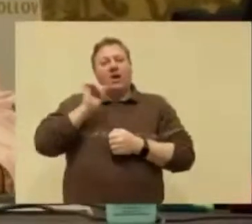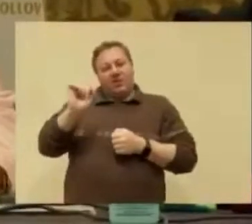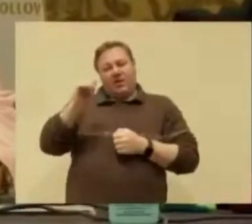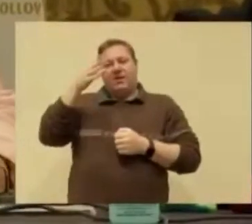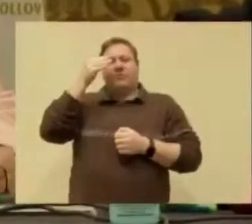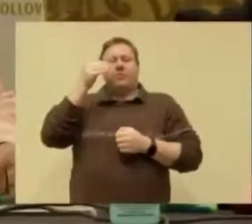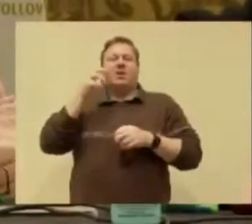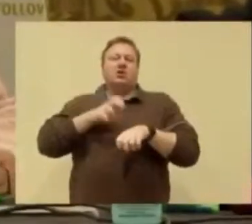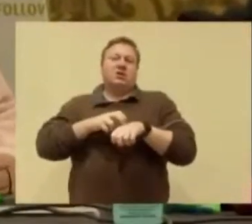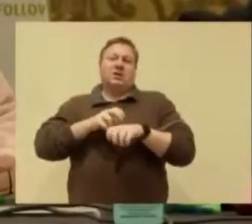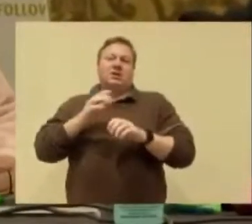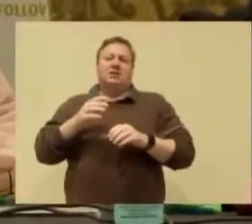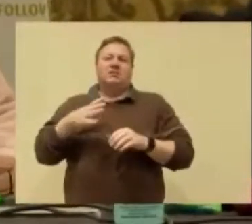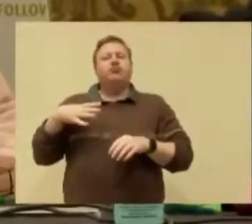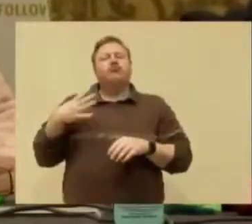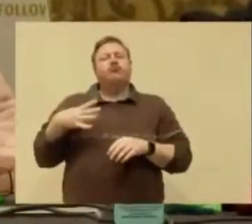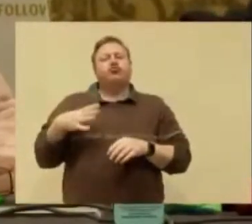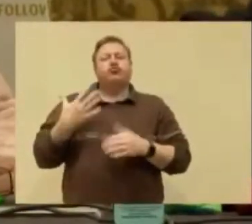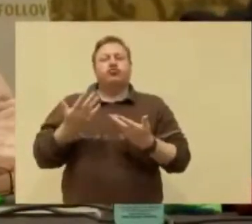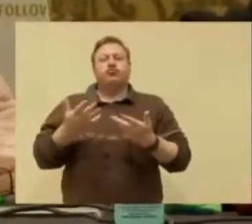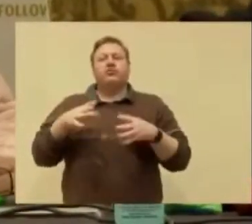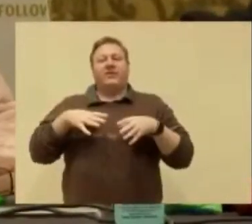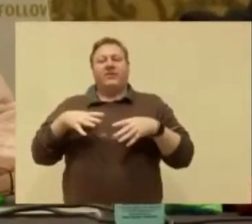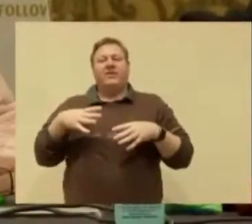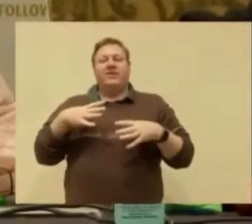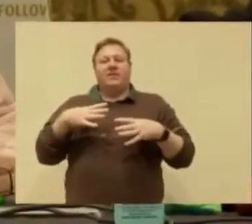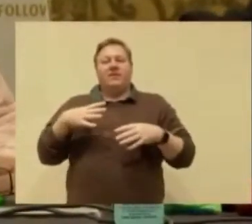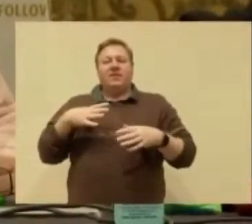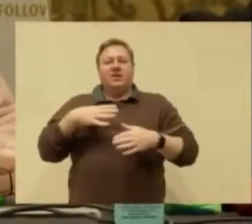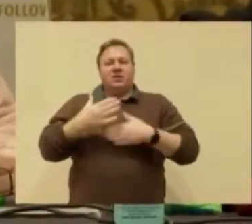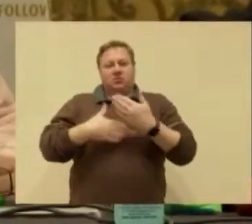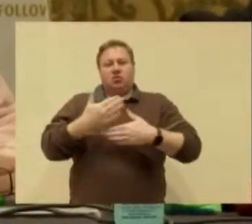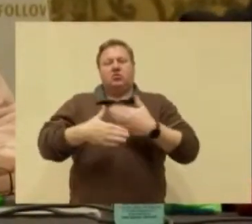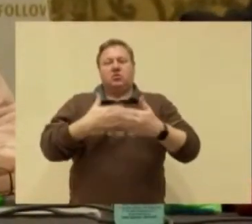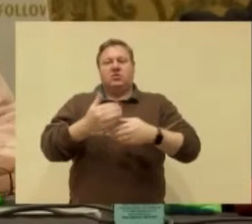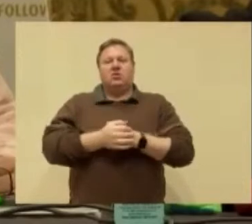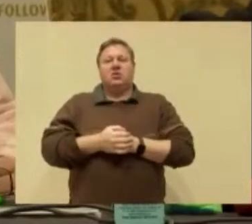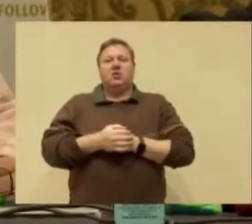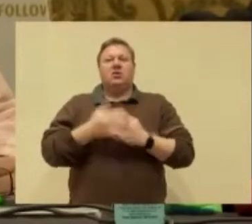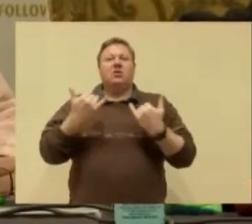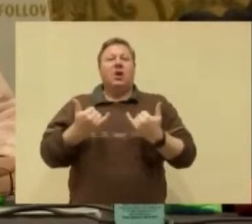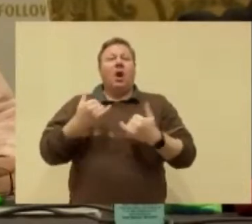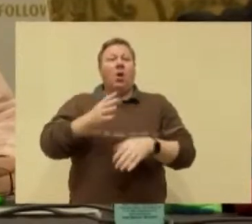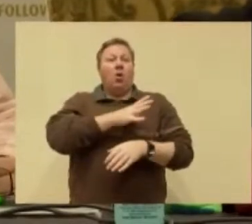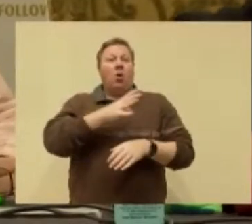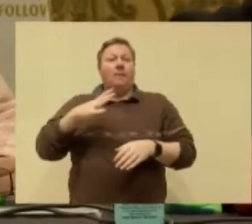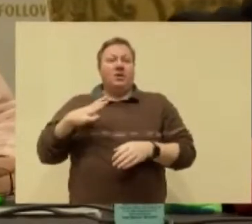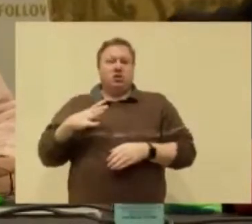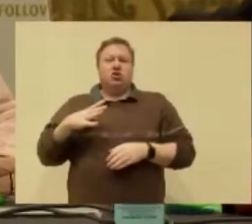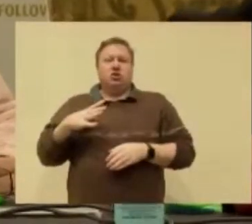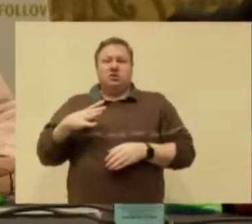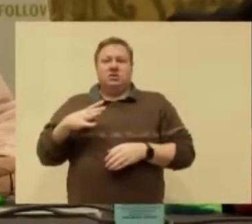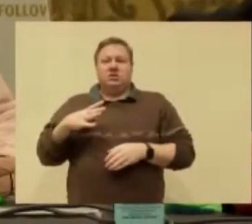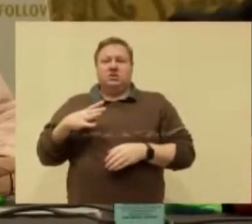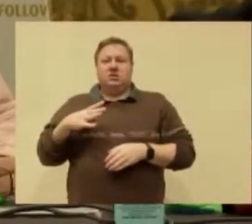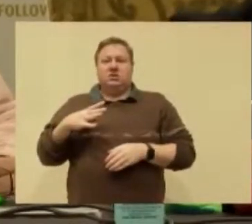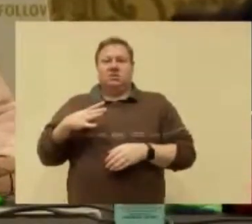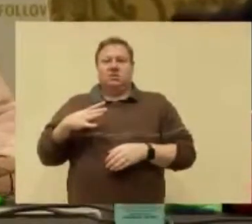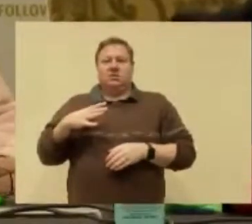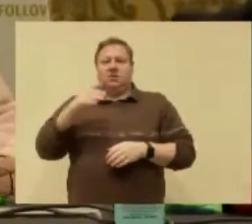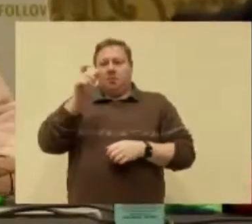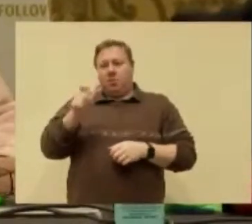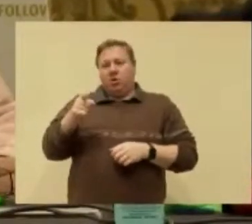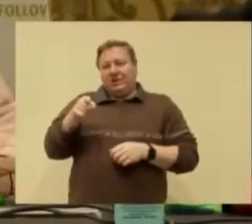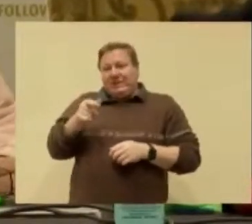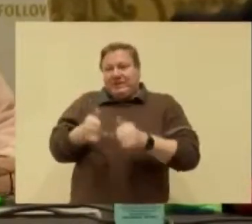them but we are continuing and we will now call on the commission of the commission the commissioner of the commission